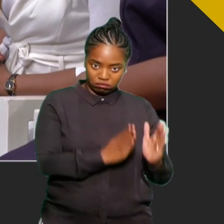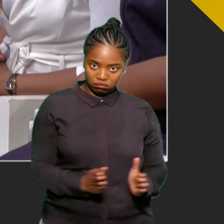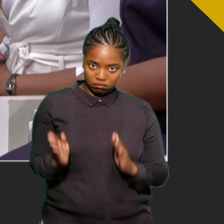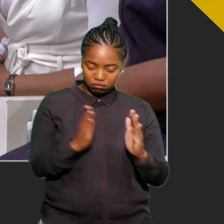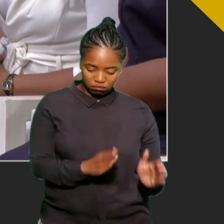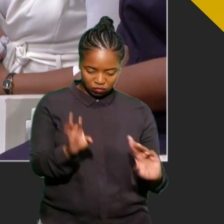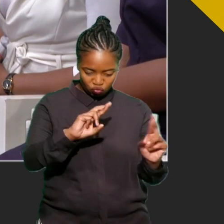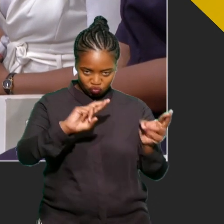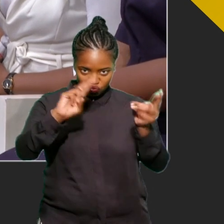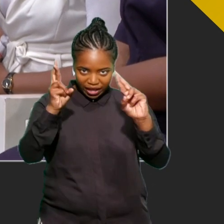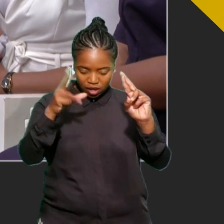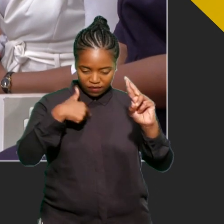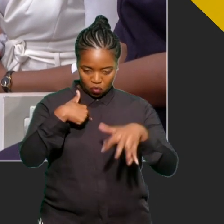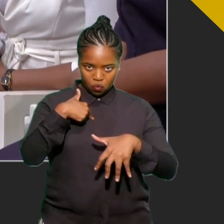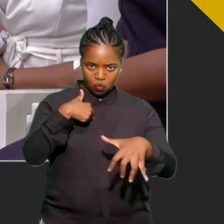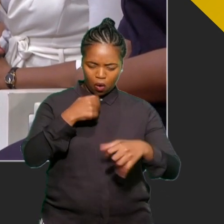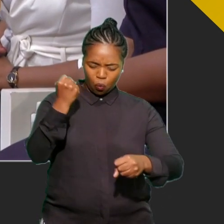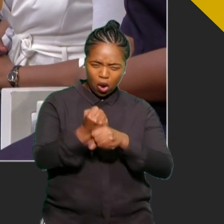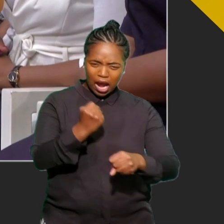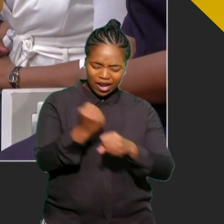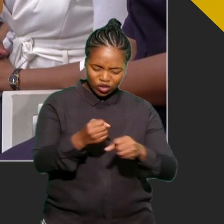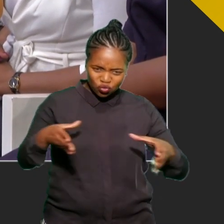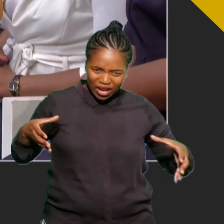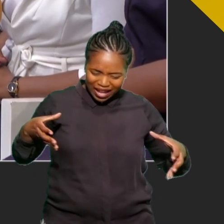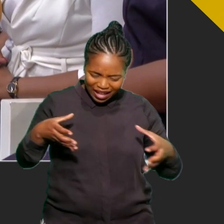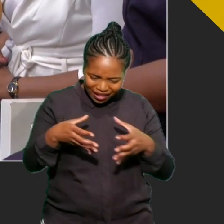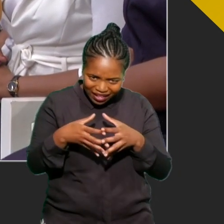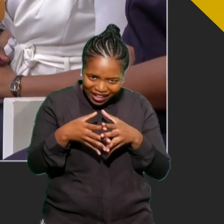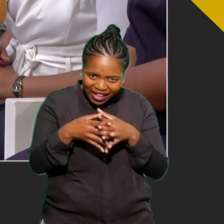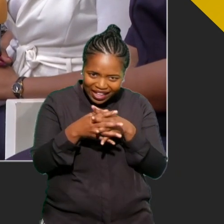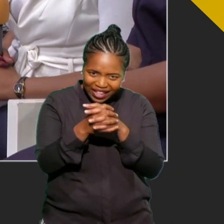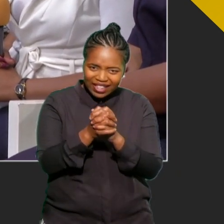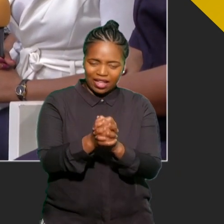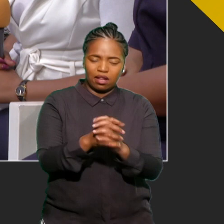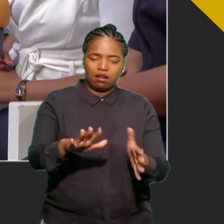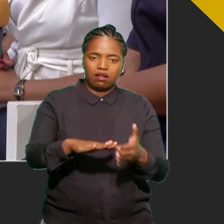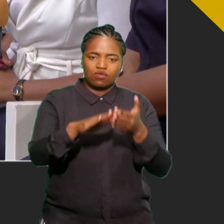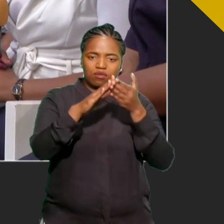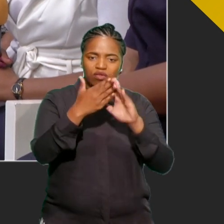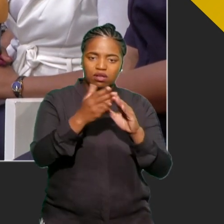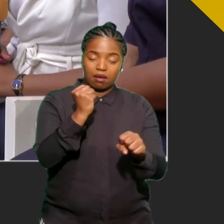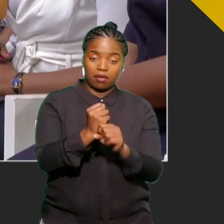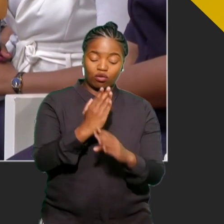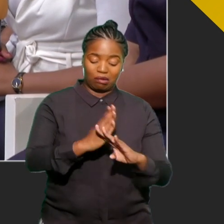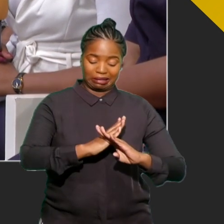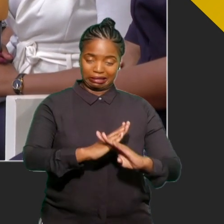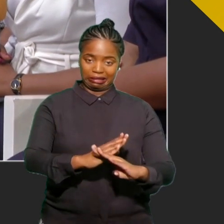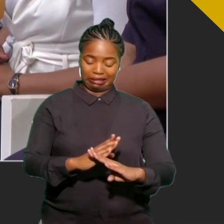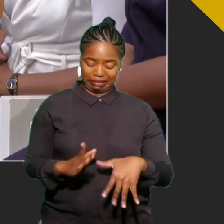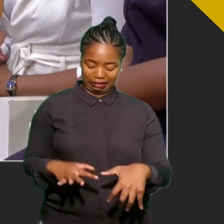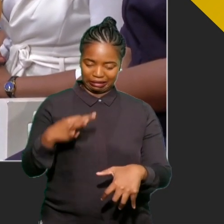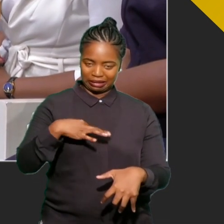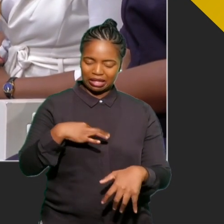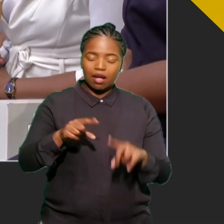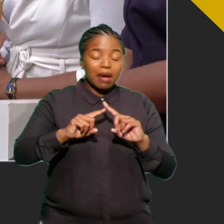we actually start to work together as community gore re atlise these unwanted pregnancies? But also at the same time, when the